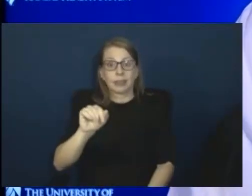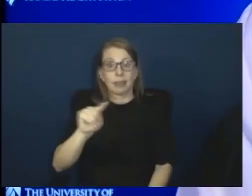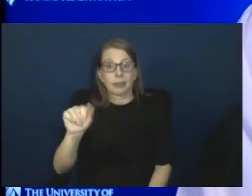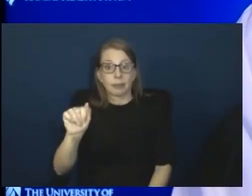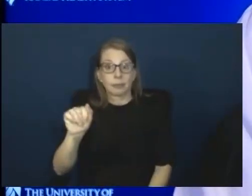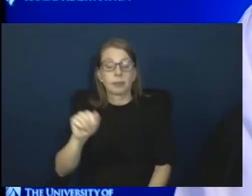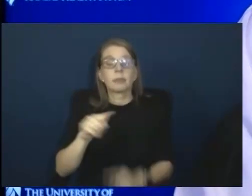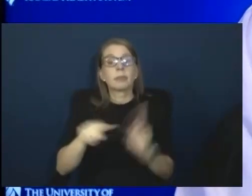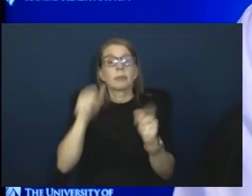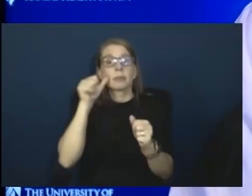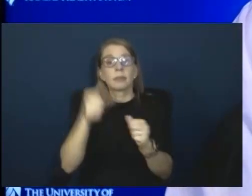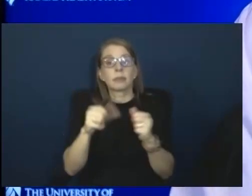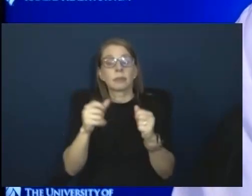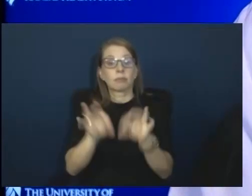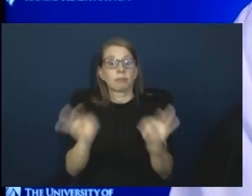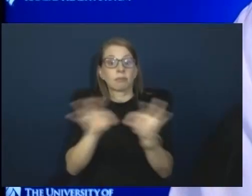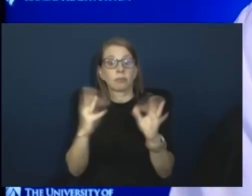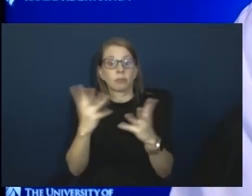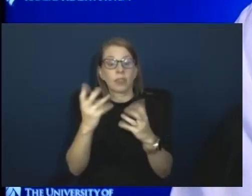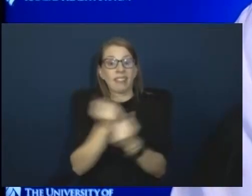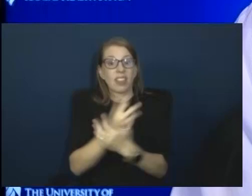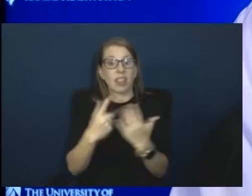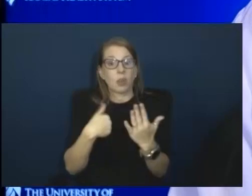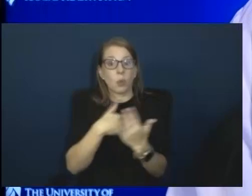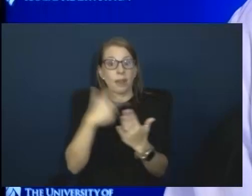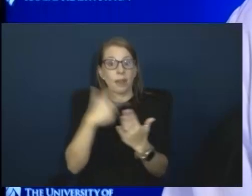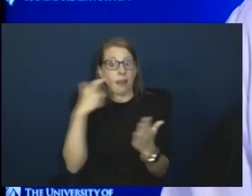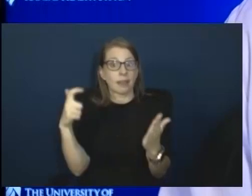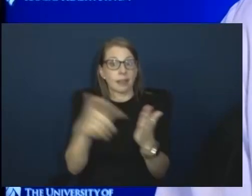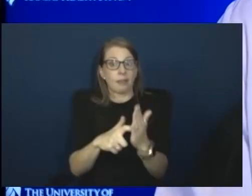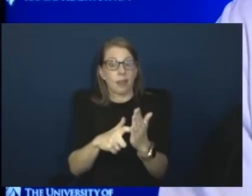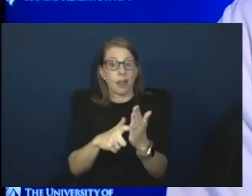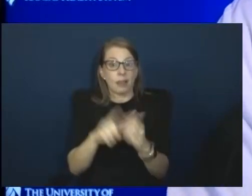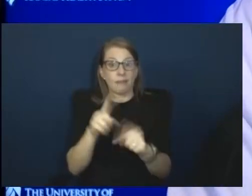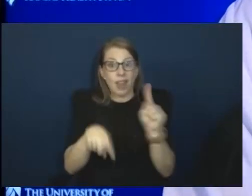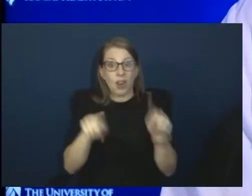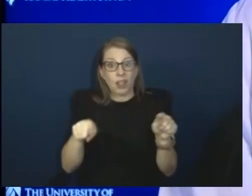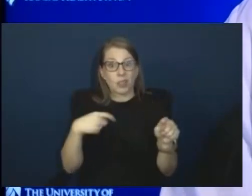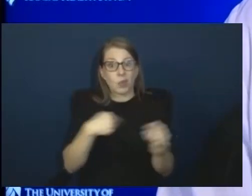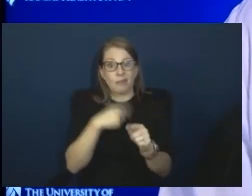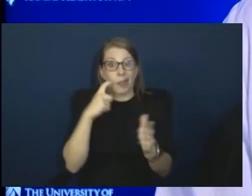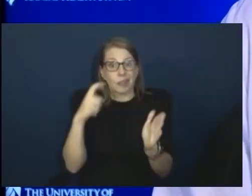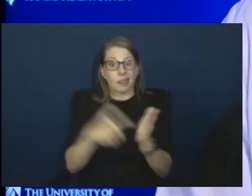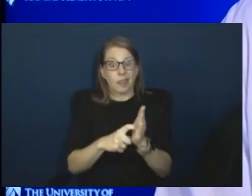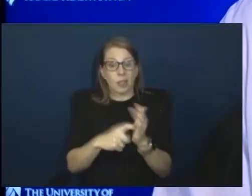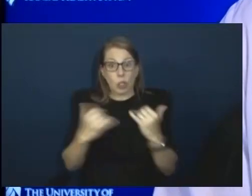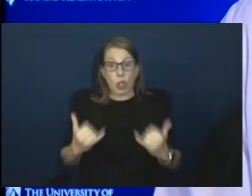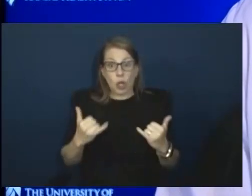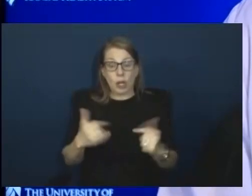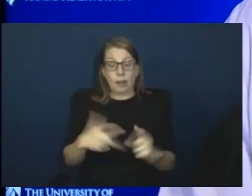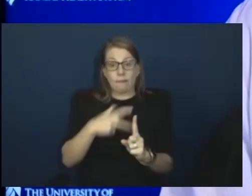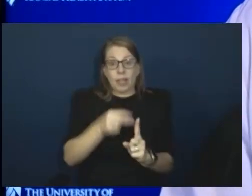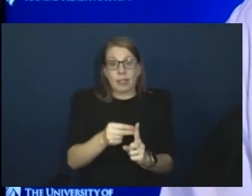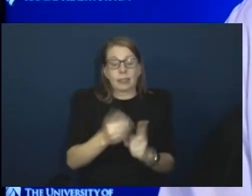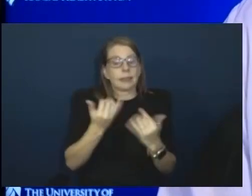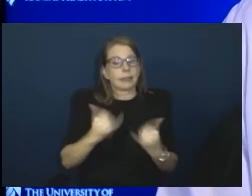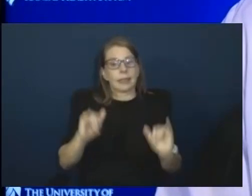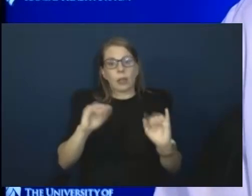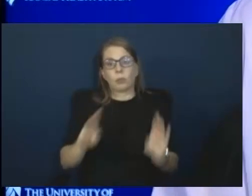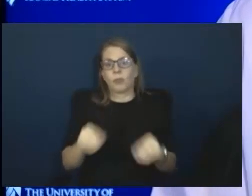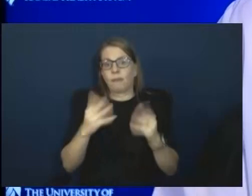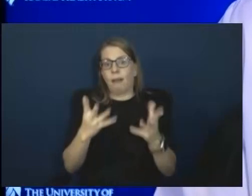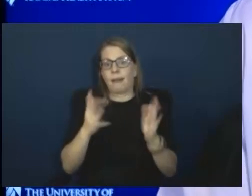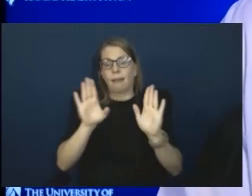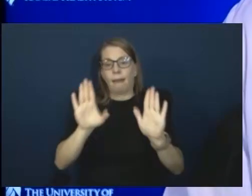that everything we have identified, all the variants that we have identified, the current vaccines still provide very excellent